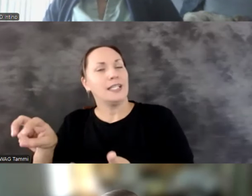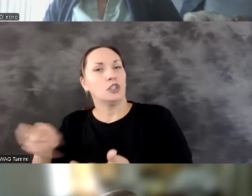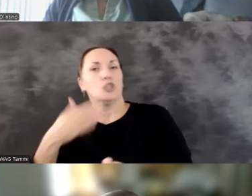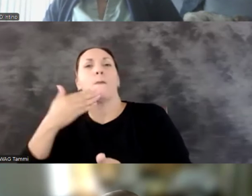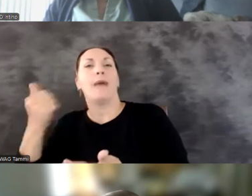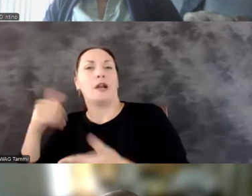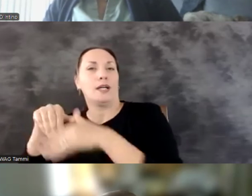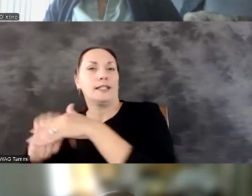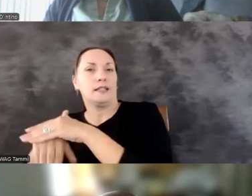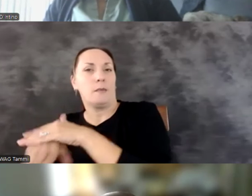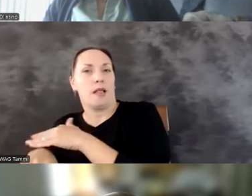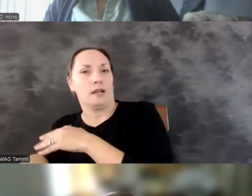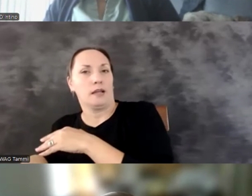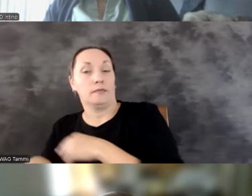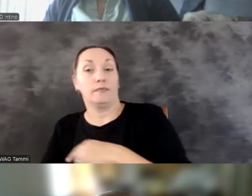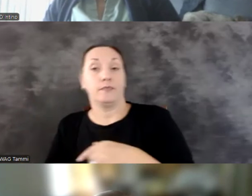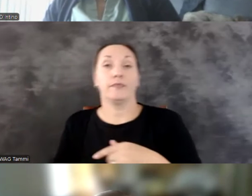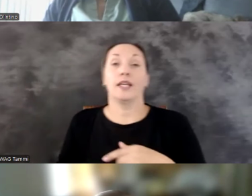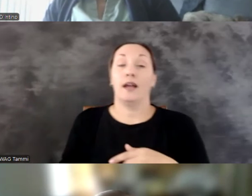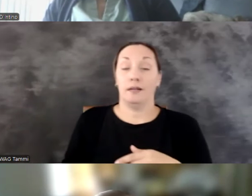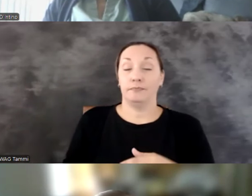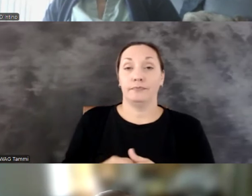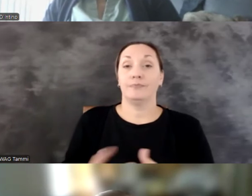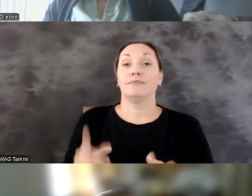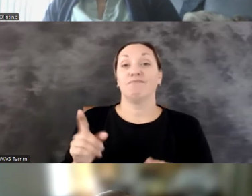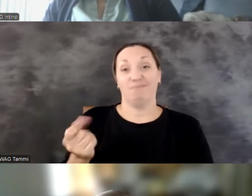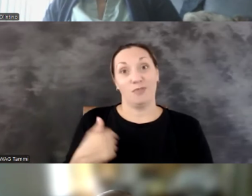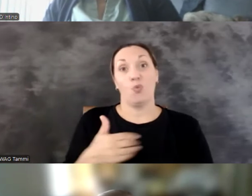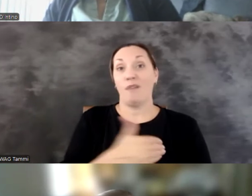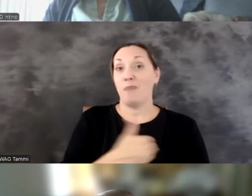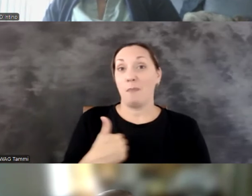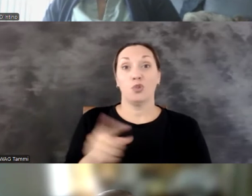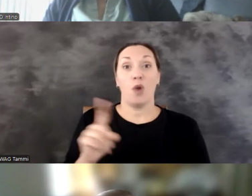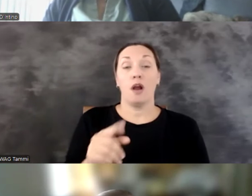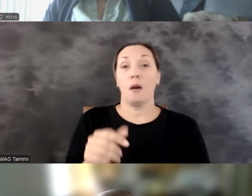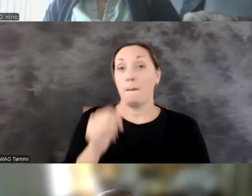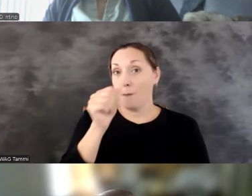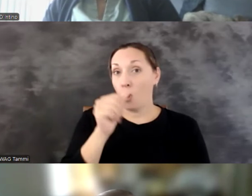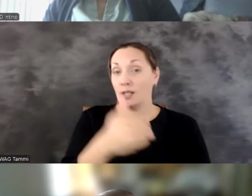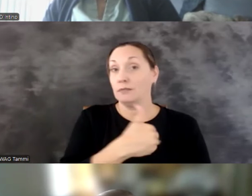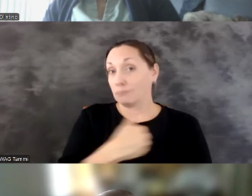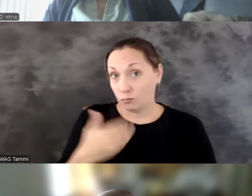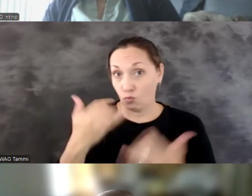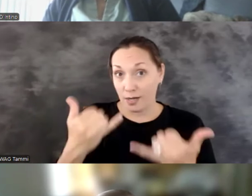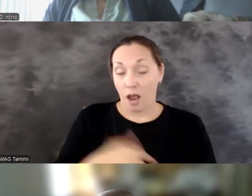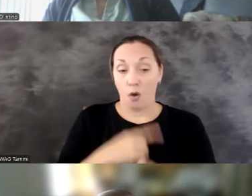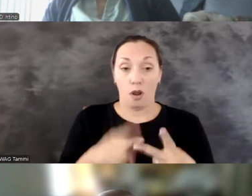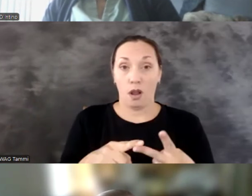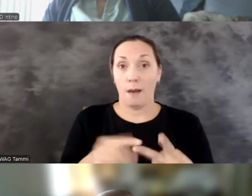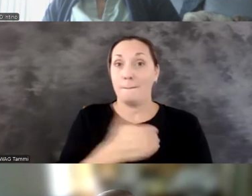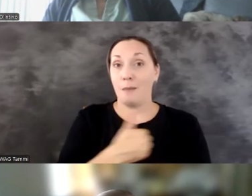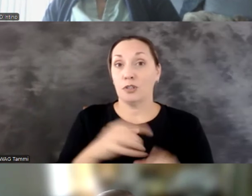accessibility. Absolutely, absolutely. We have members in Poland right now. We have members